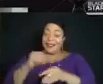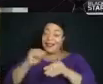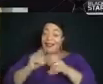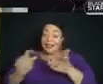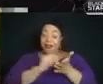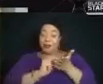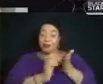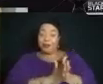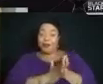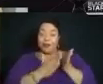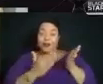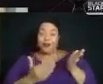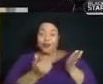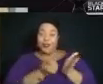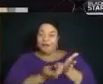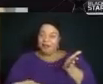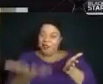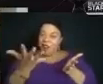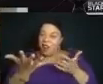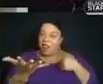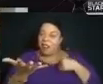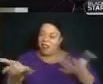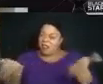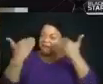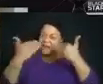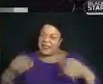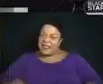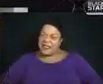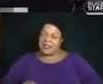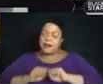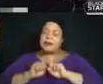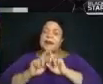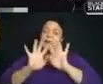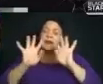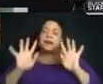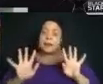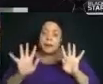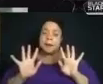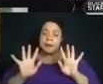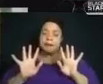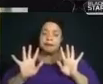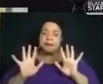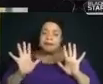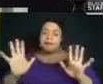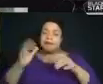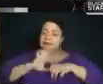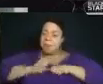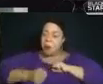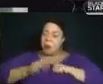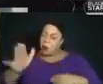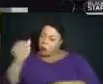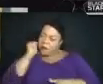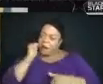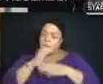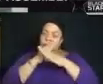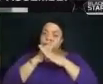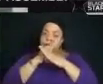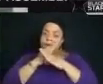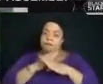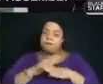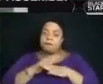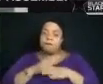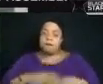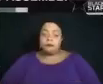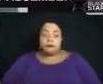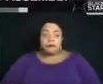refuse to be quiet. Is it not Isaiah that said, "Woe unto those who legislate evil and rob the poor of